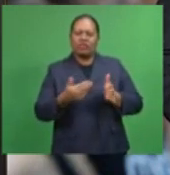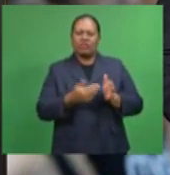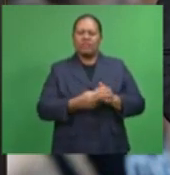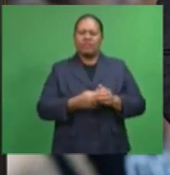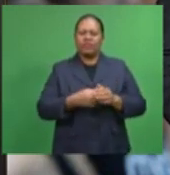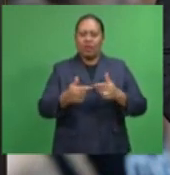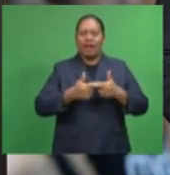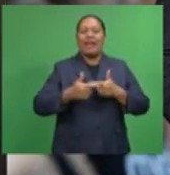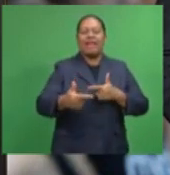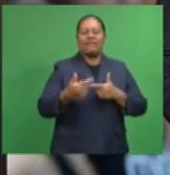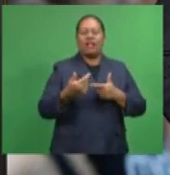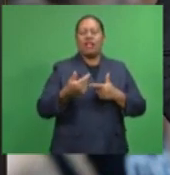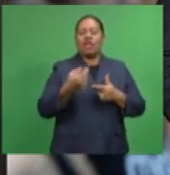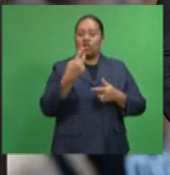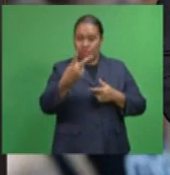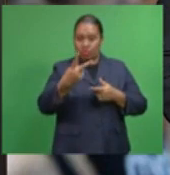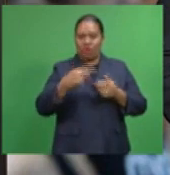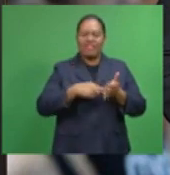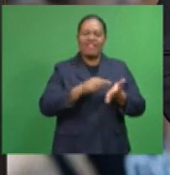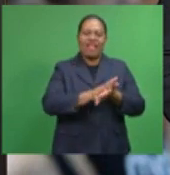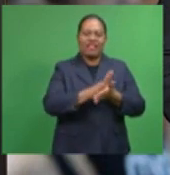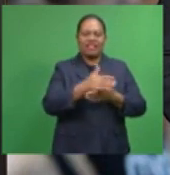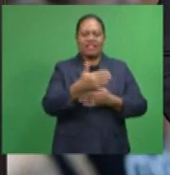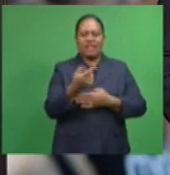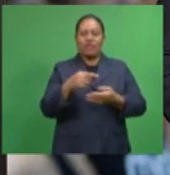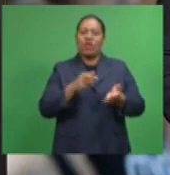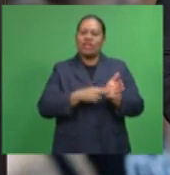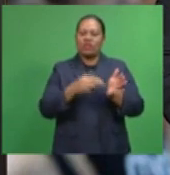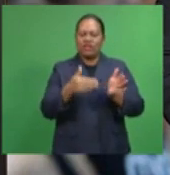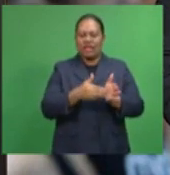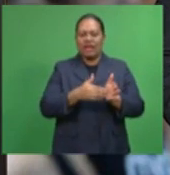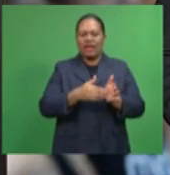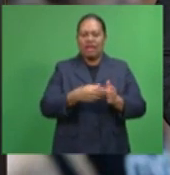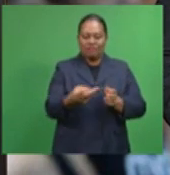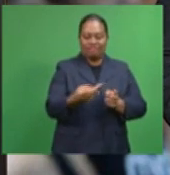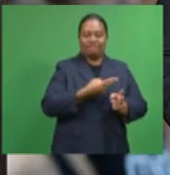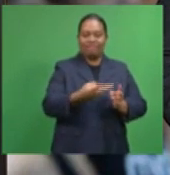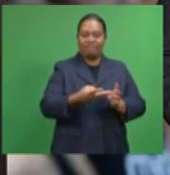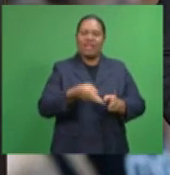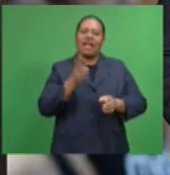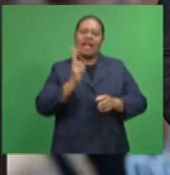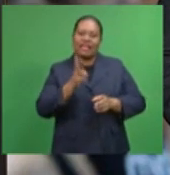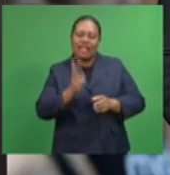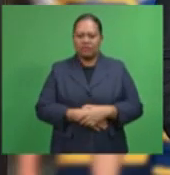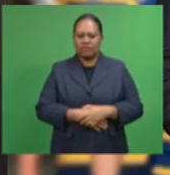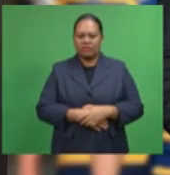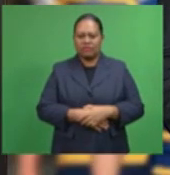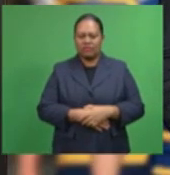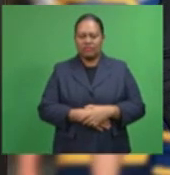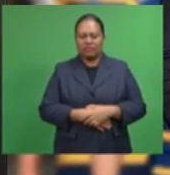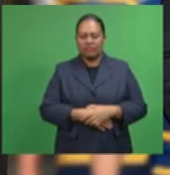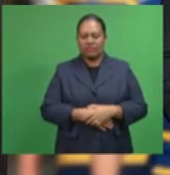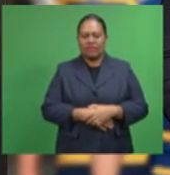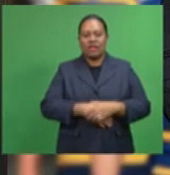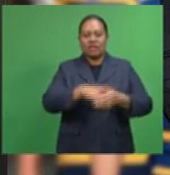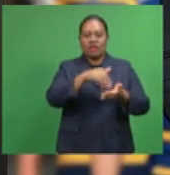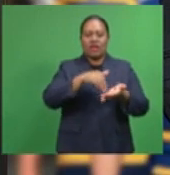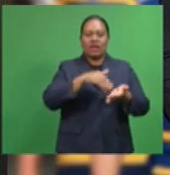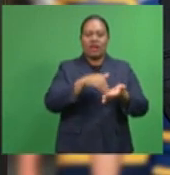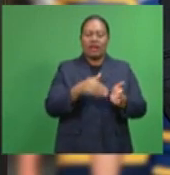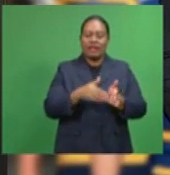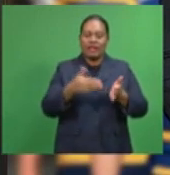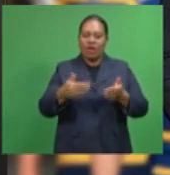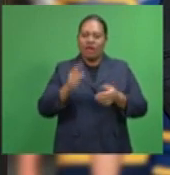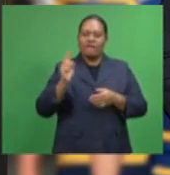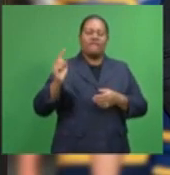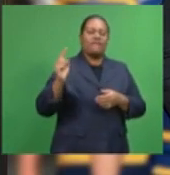level 2 on Thursday, paving the way for New Zealand rugby and netball to relaunch their respective competitions. NRL clubs have had their